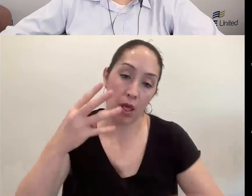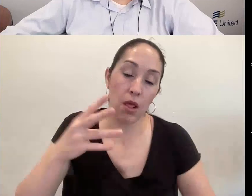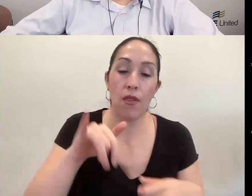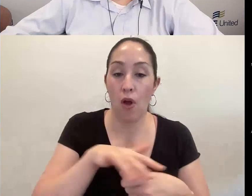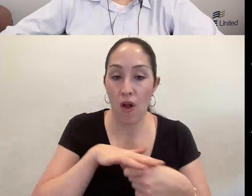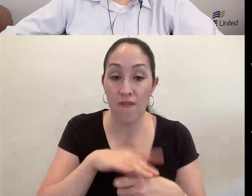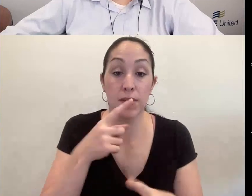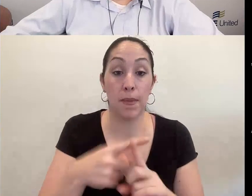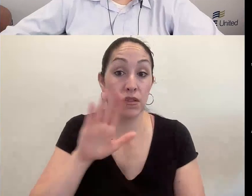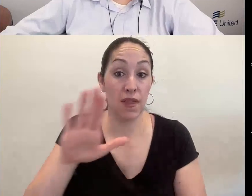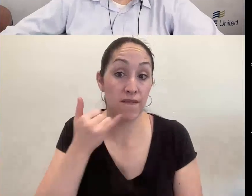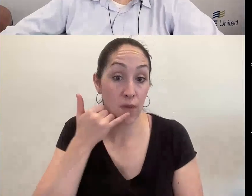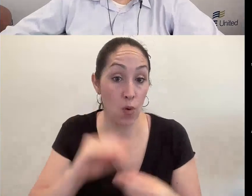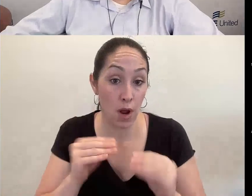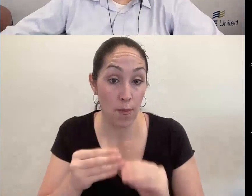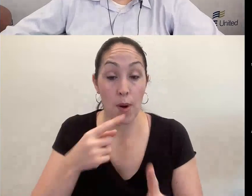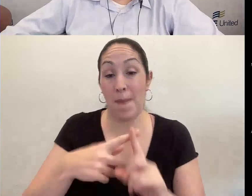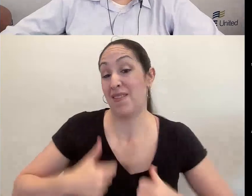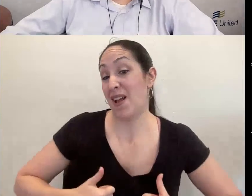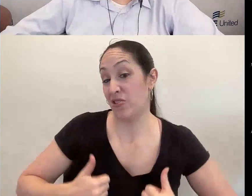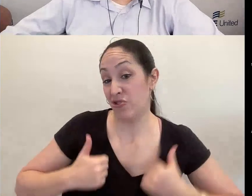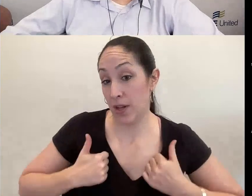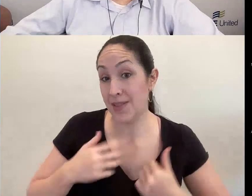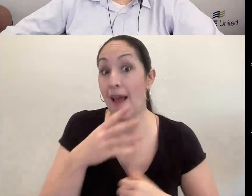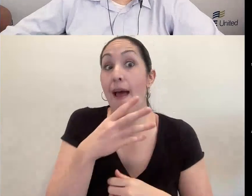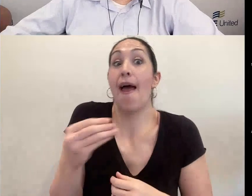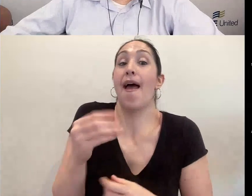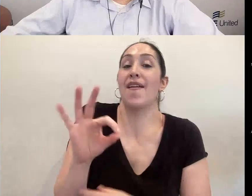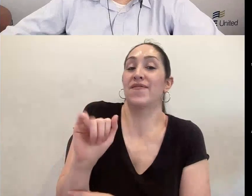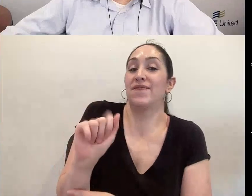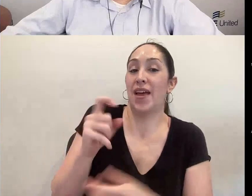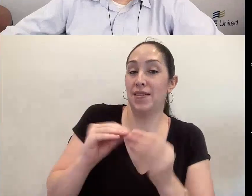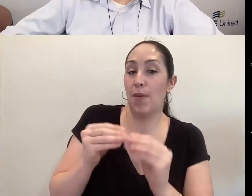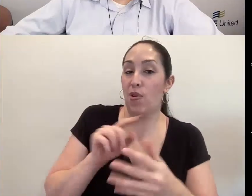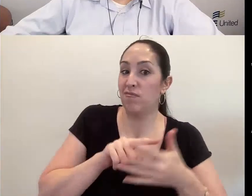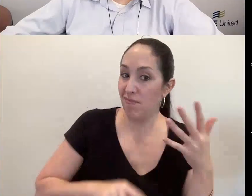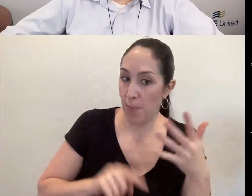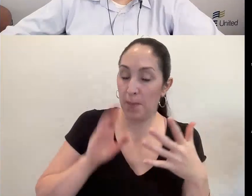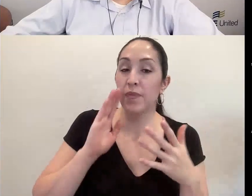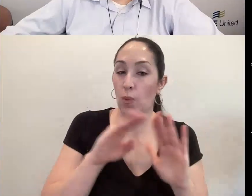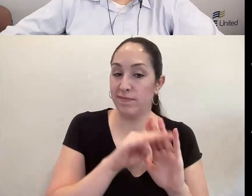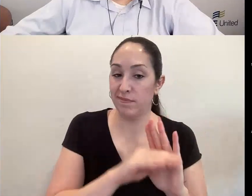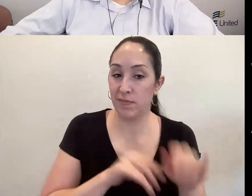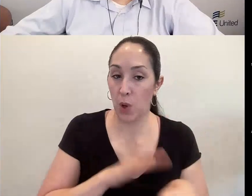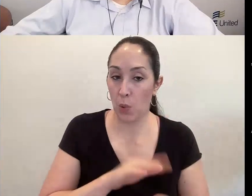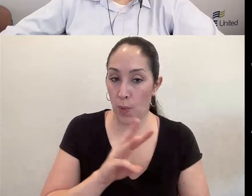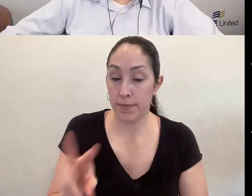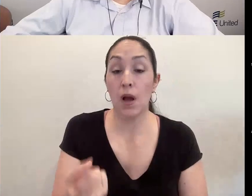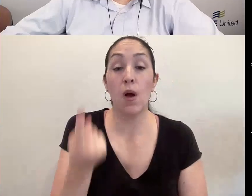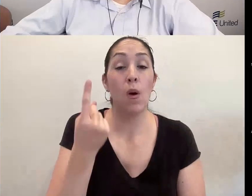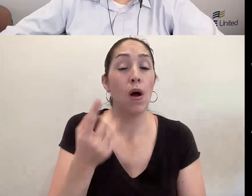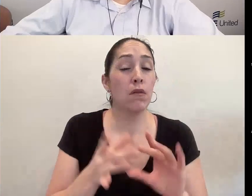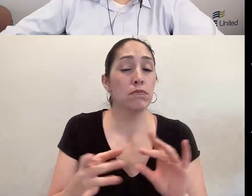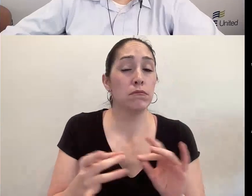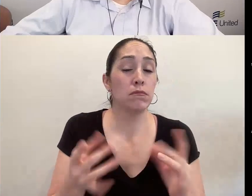office and that address, as well as a good fax number if you needed to fax documents. One thing I want to mention about faxing documents